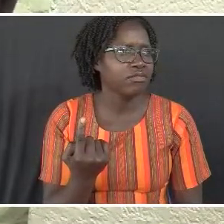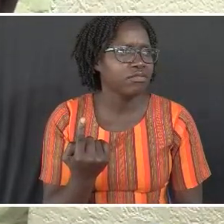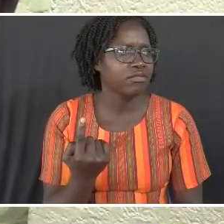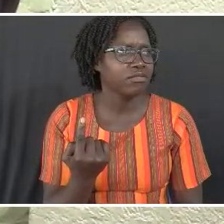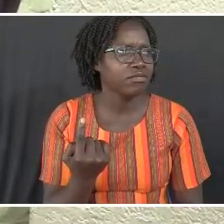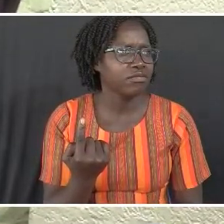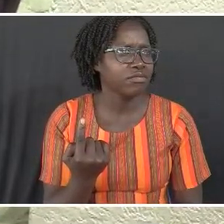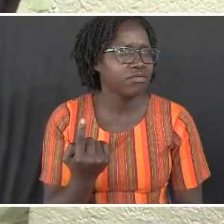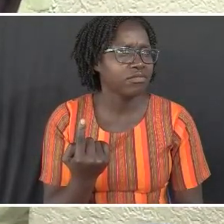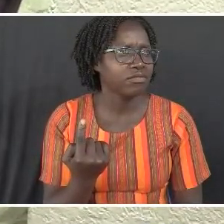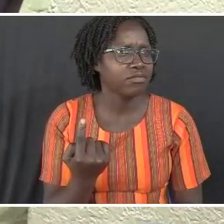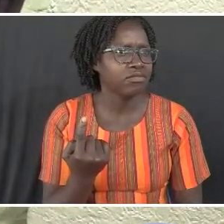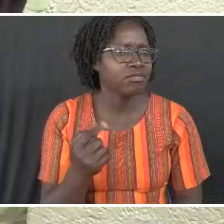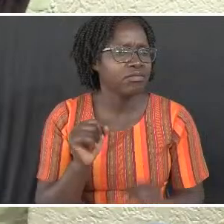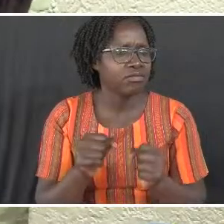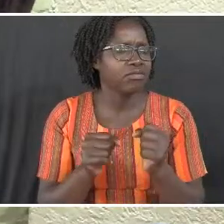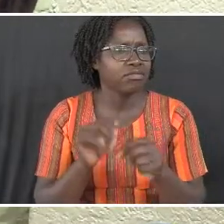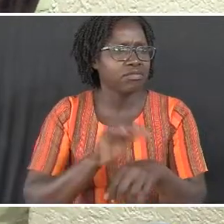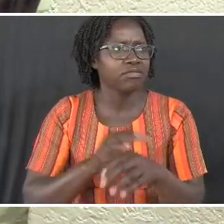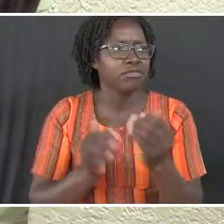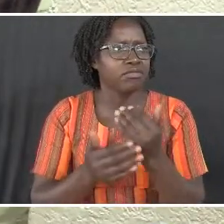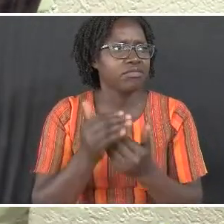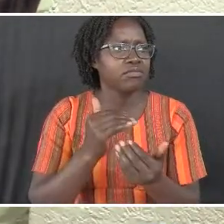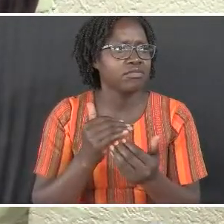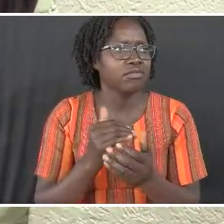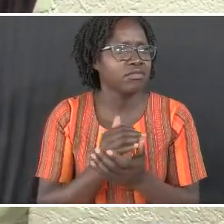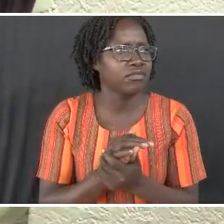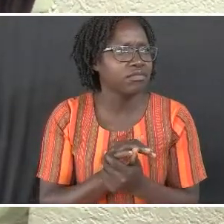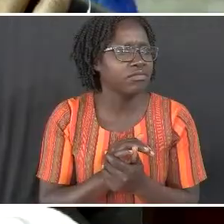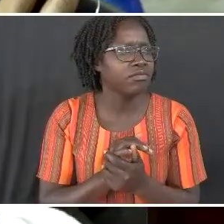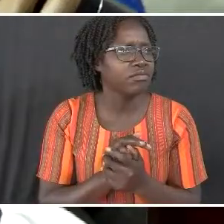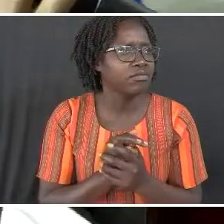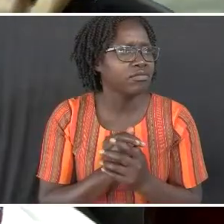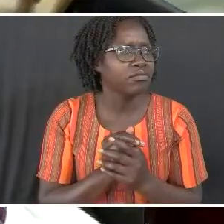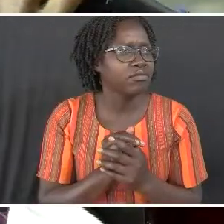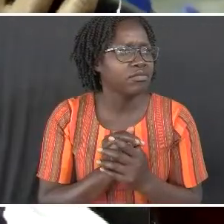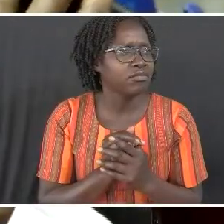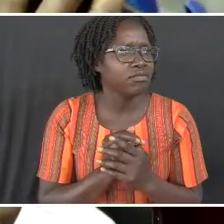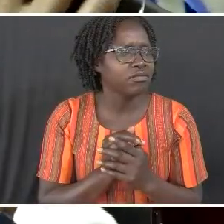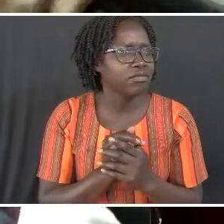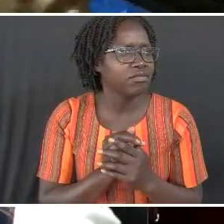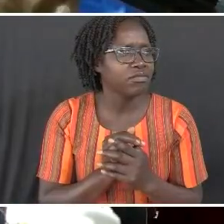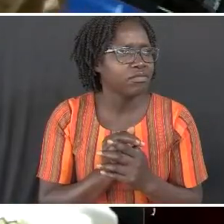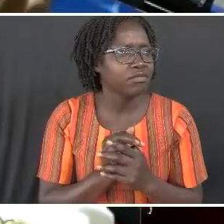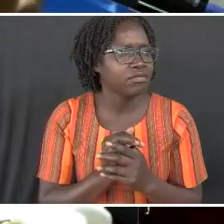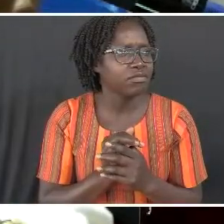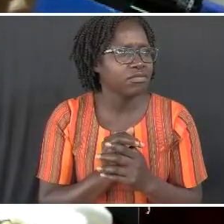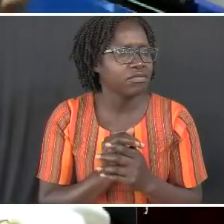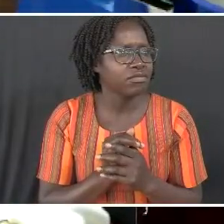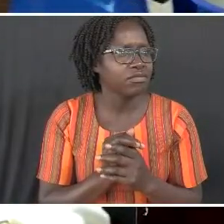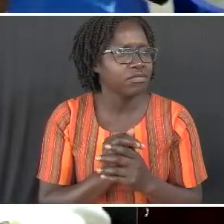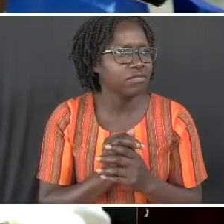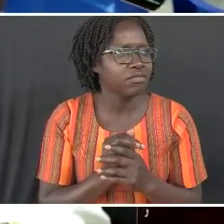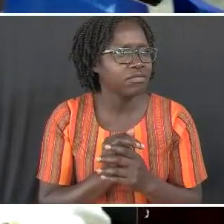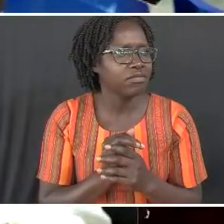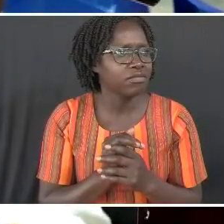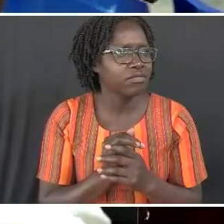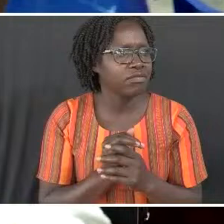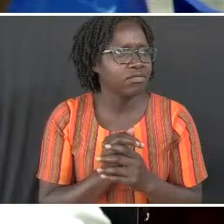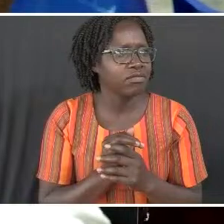cavity? And the other one? Sorry? I'm asking, is it advisable to coat, or rather to